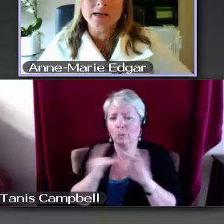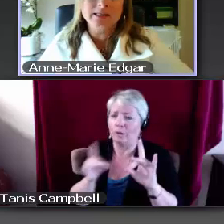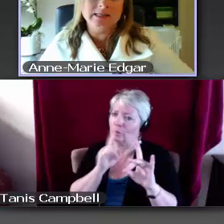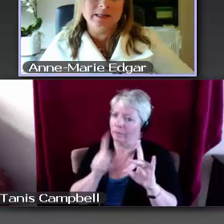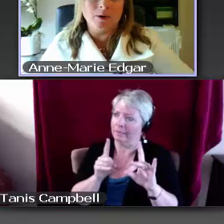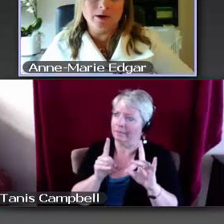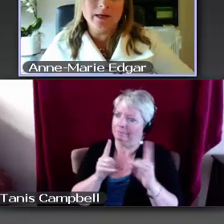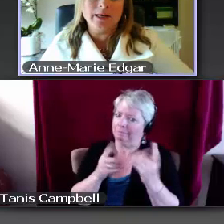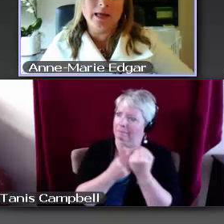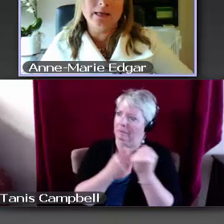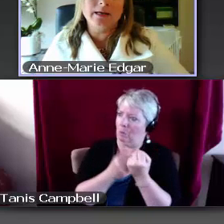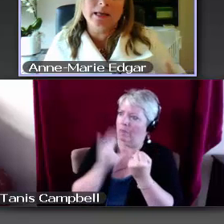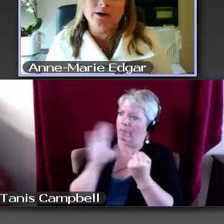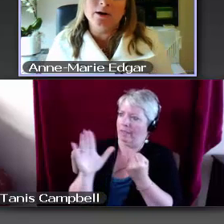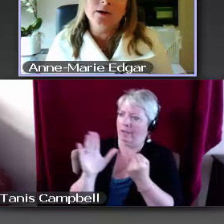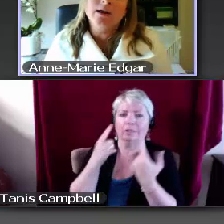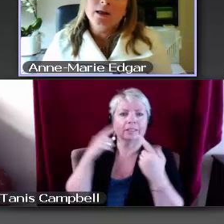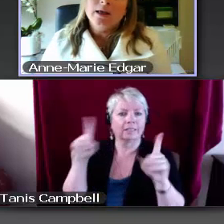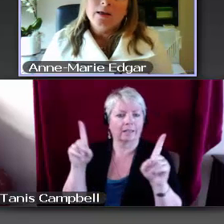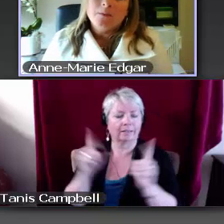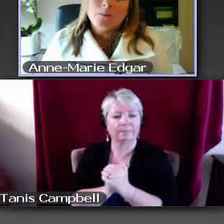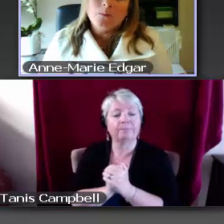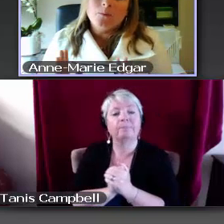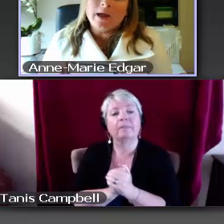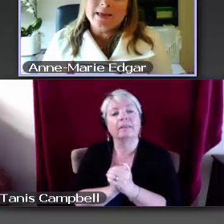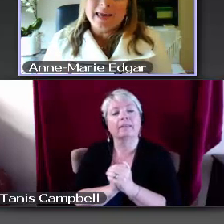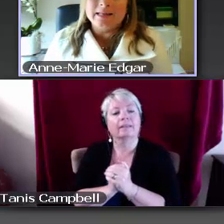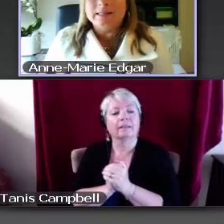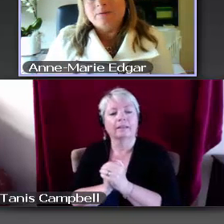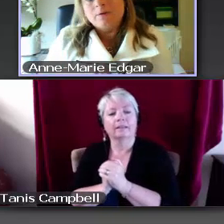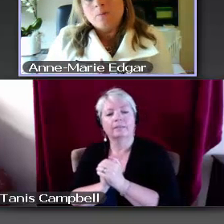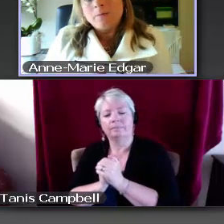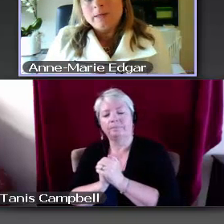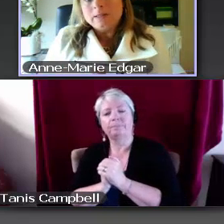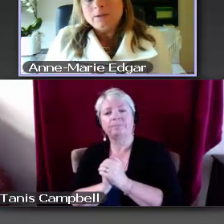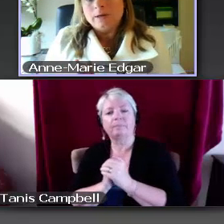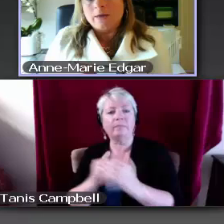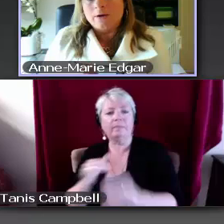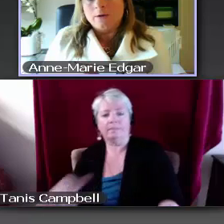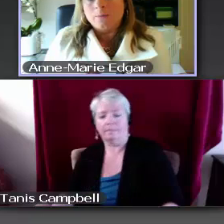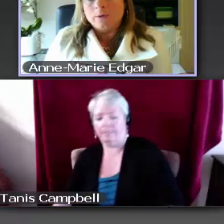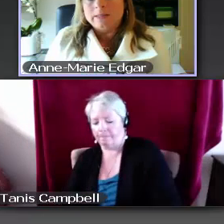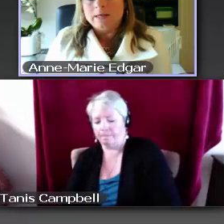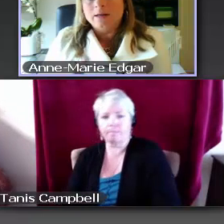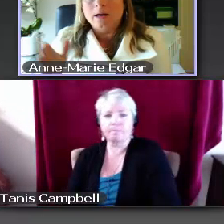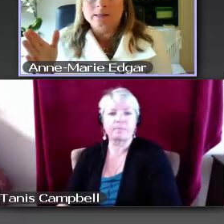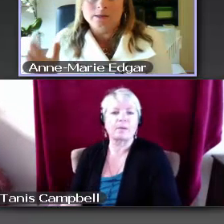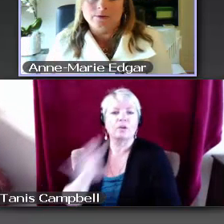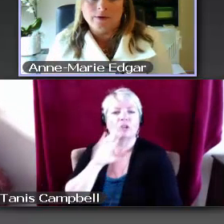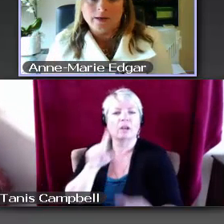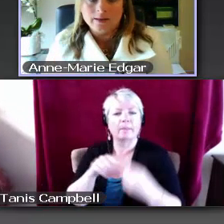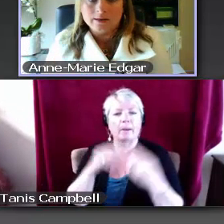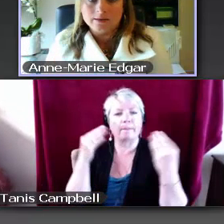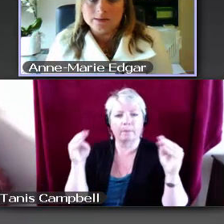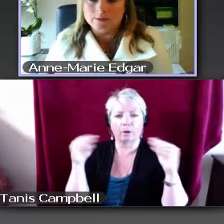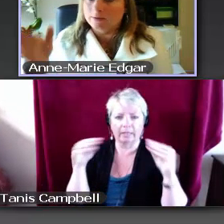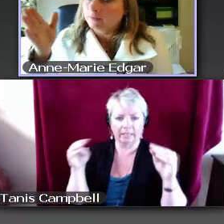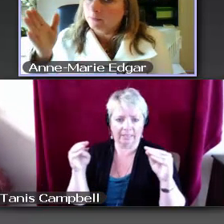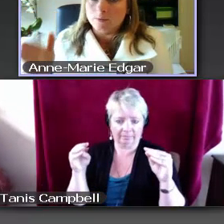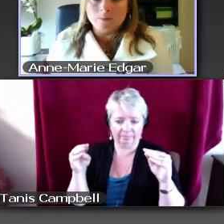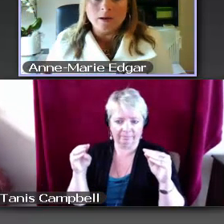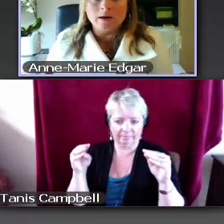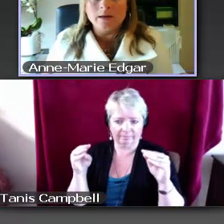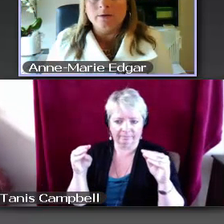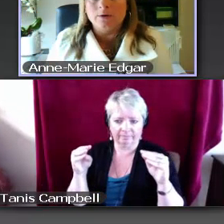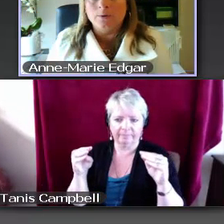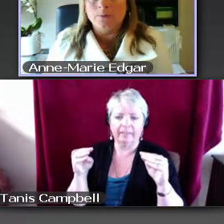The second is in marketing, and here, again, for one reason or another, we're seeing clients who have hit sort of